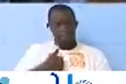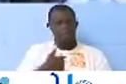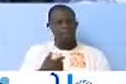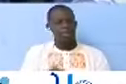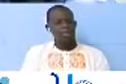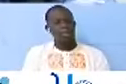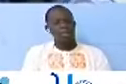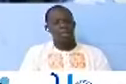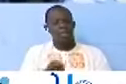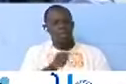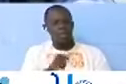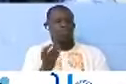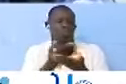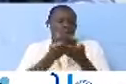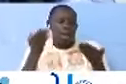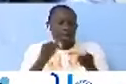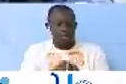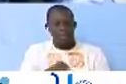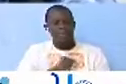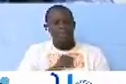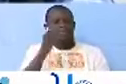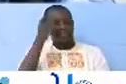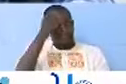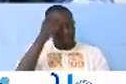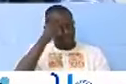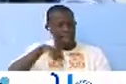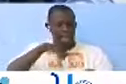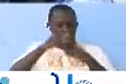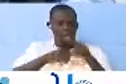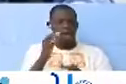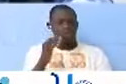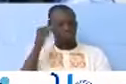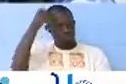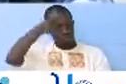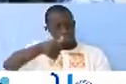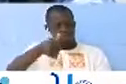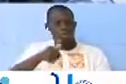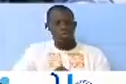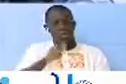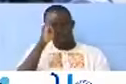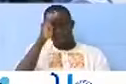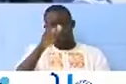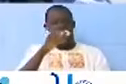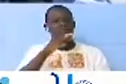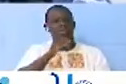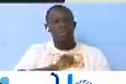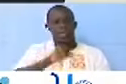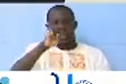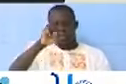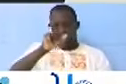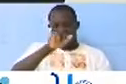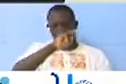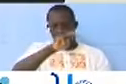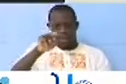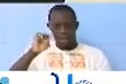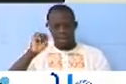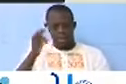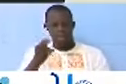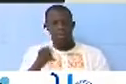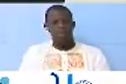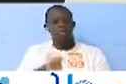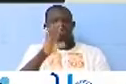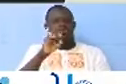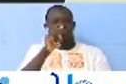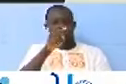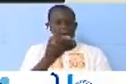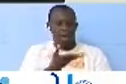repaid. This is why I decided to think of tomorrow. Okay, thank you, Mr. Sanneh. Mbara. Did you have any opportunity to interact